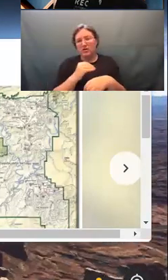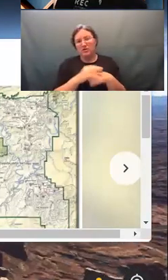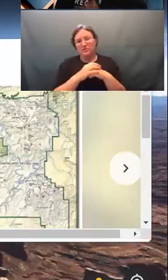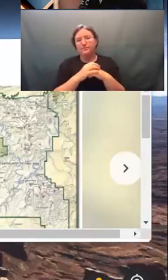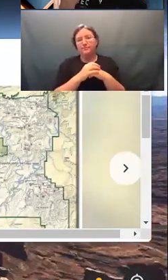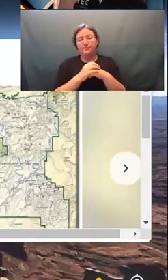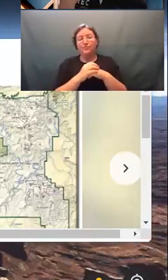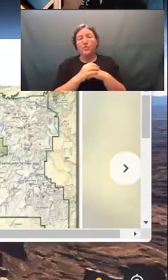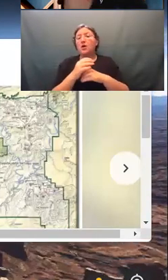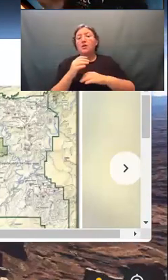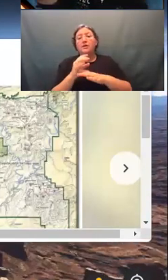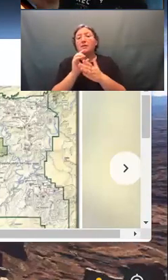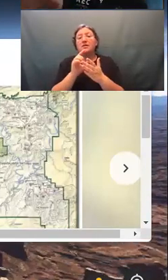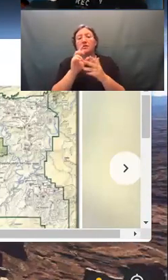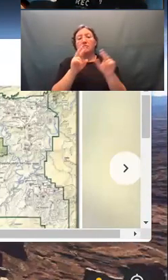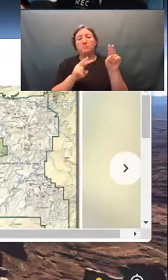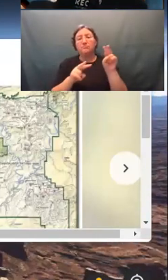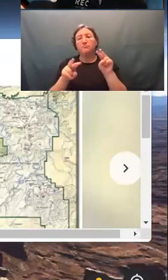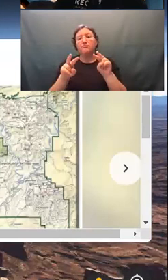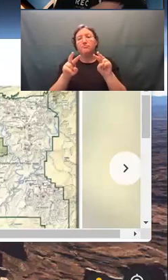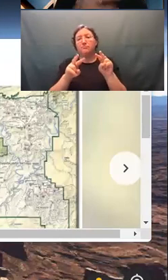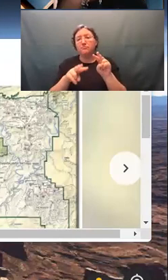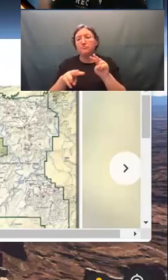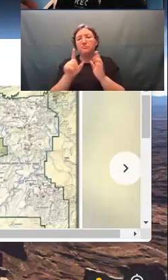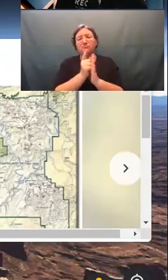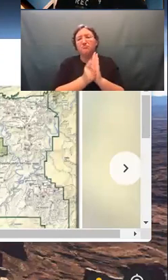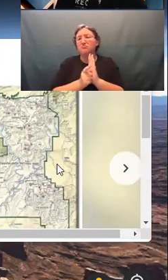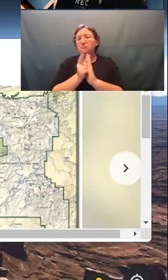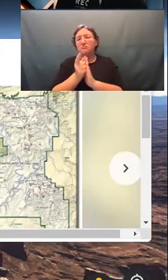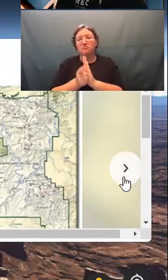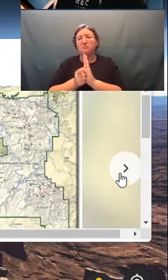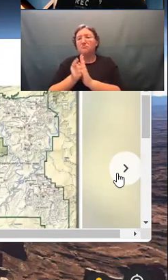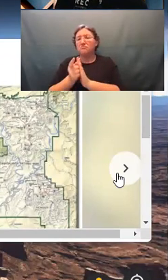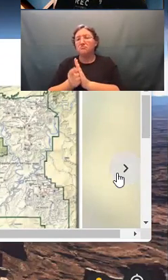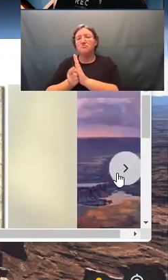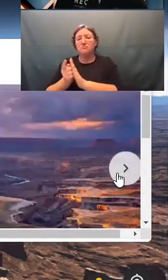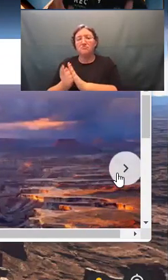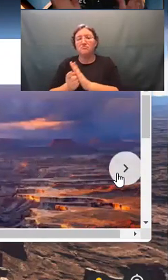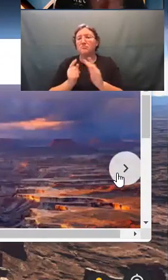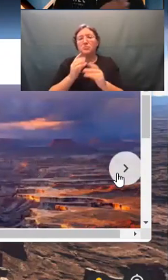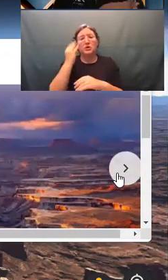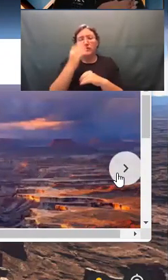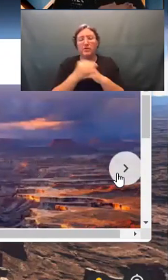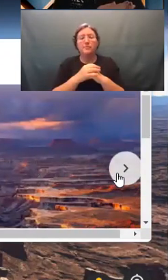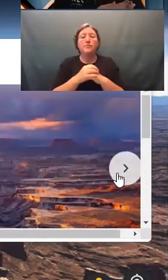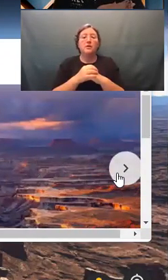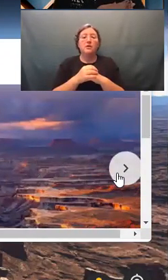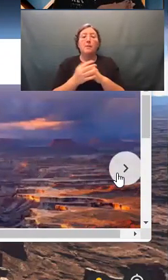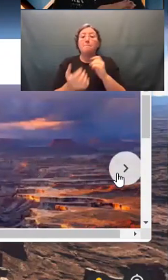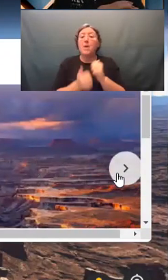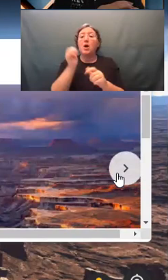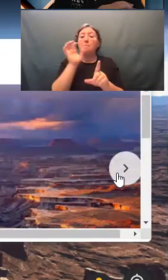You could spend hours just looking out into this rocky void almost. One of the most